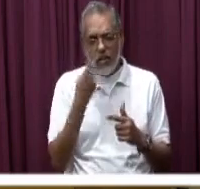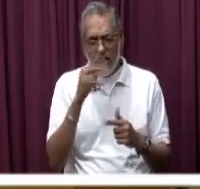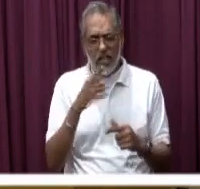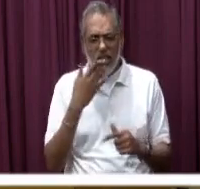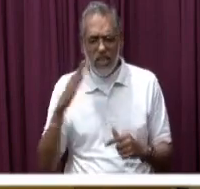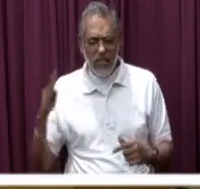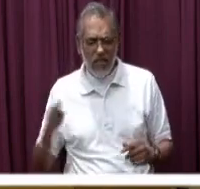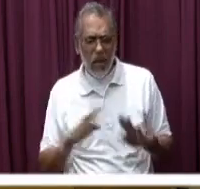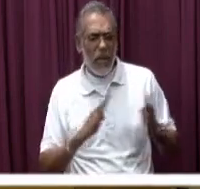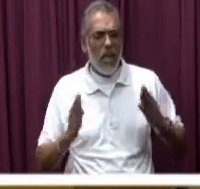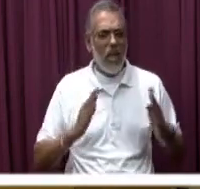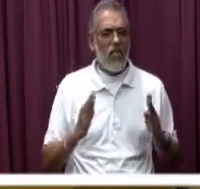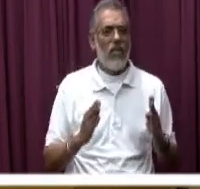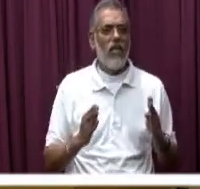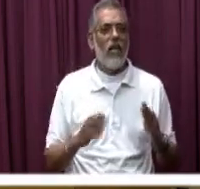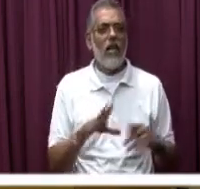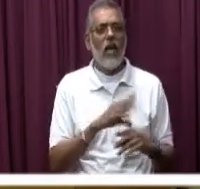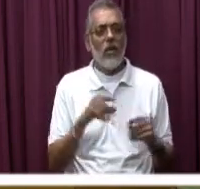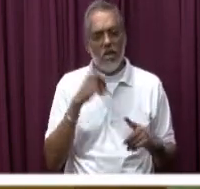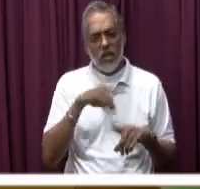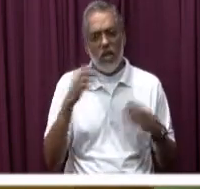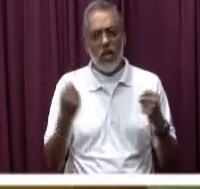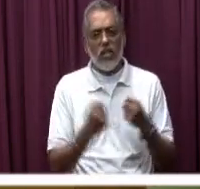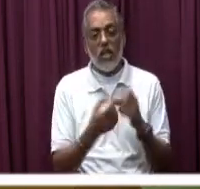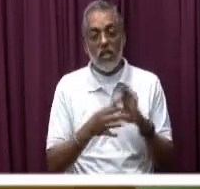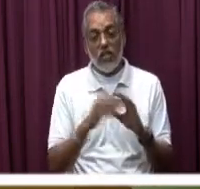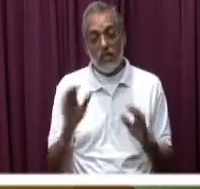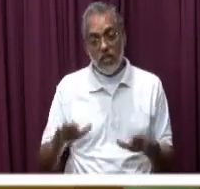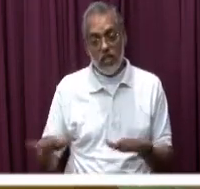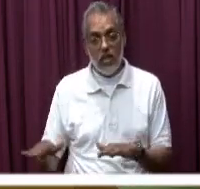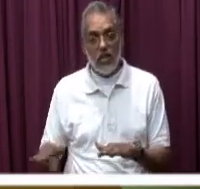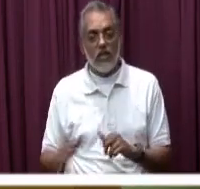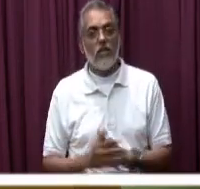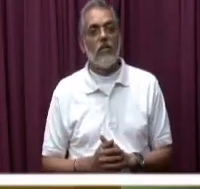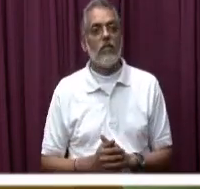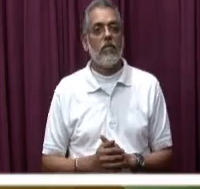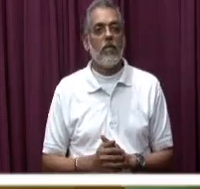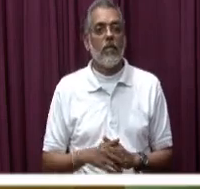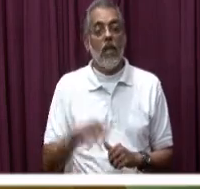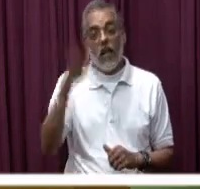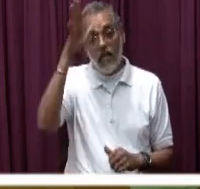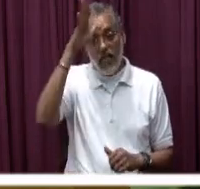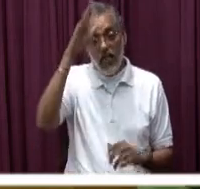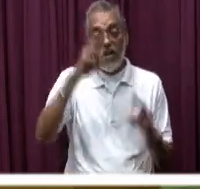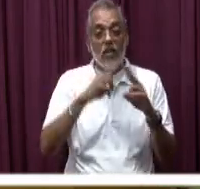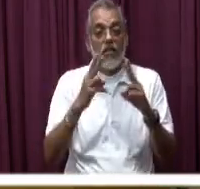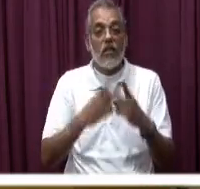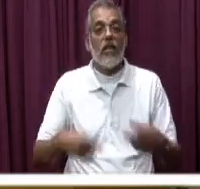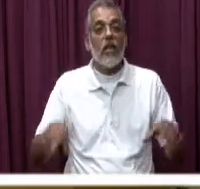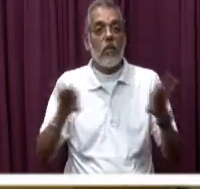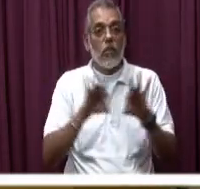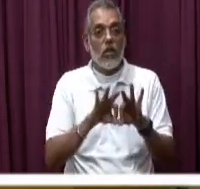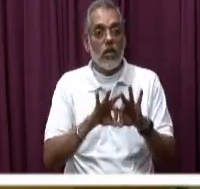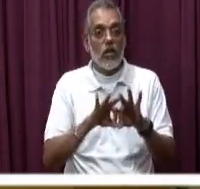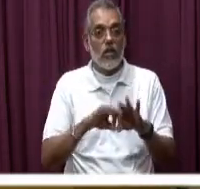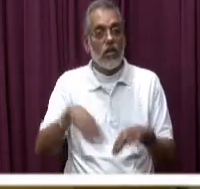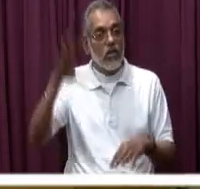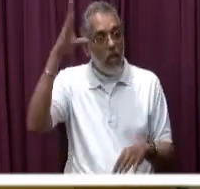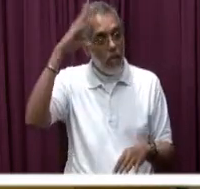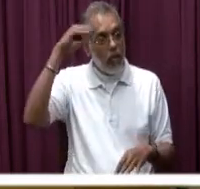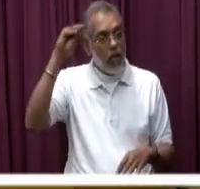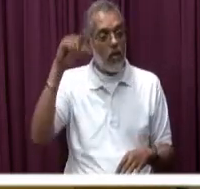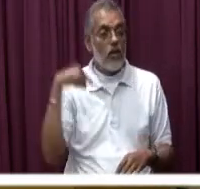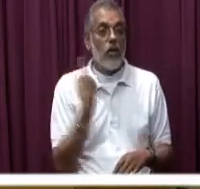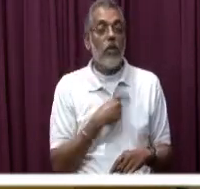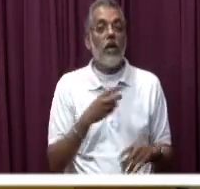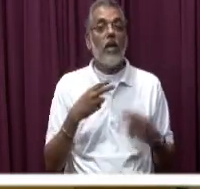of that child, and you see all the challenges that child holds. You see it. Men, we have a sacred obligation from